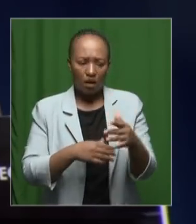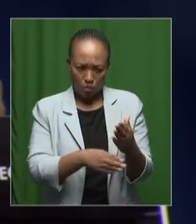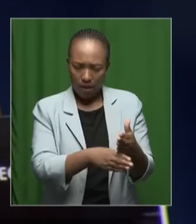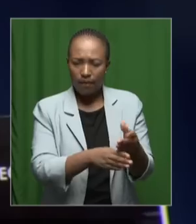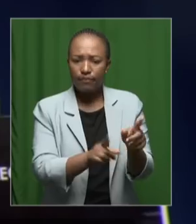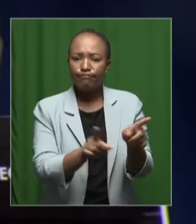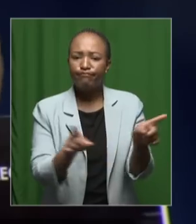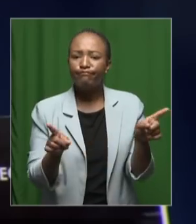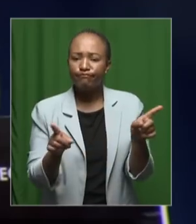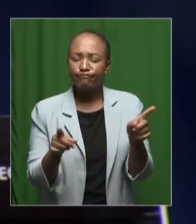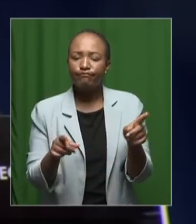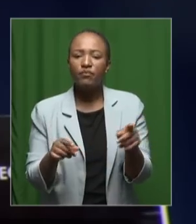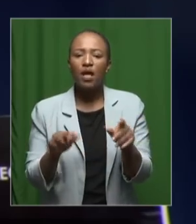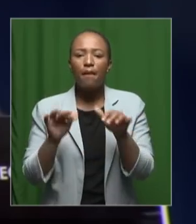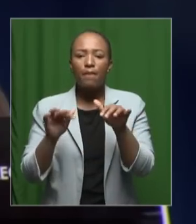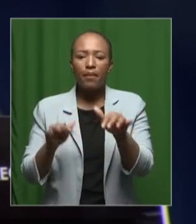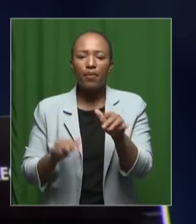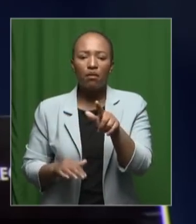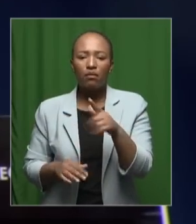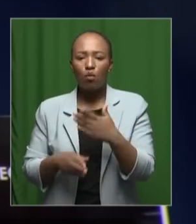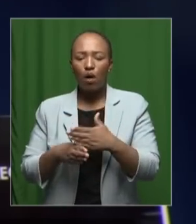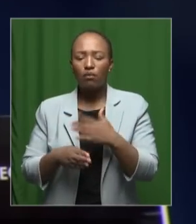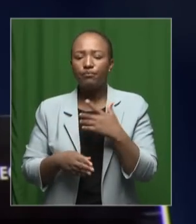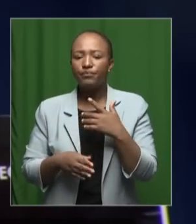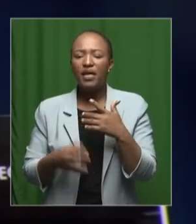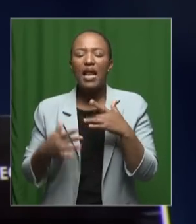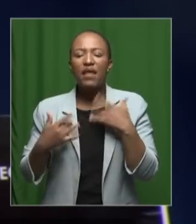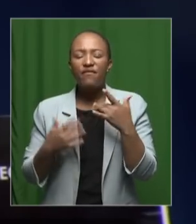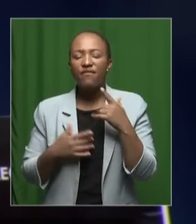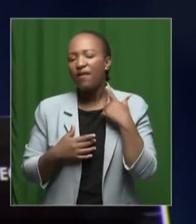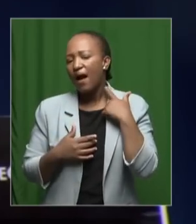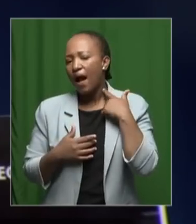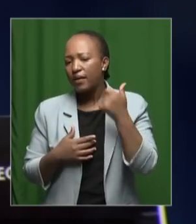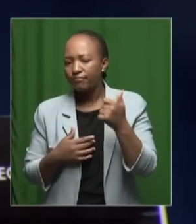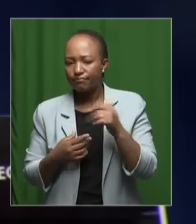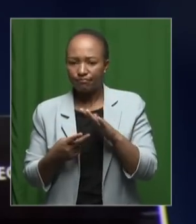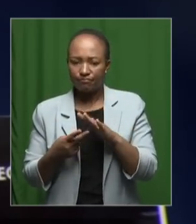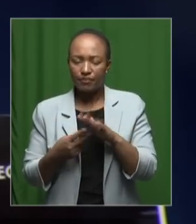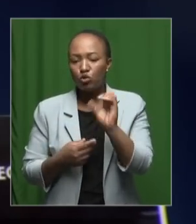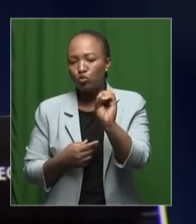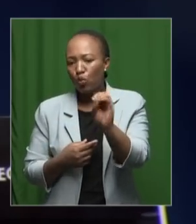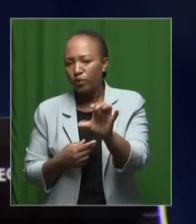sitting in Alex and Soweto and Aldos and Mitchell's Plain, and they have no jobs.